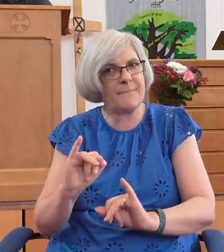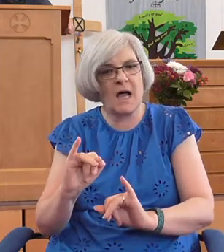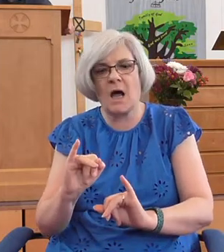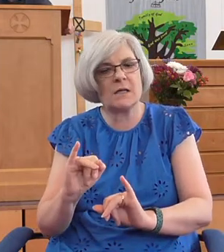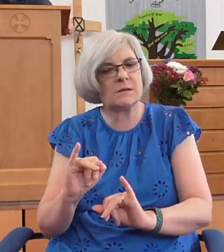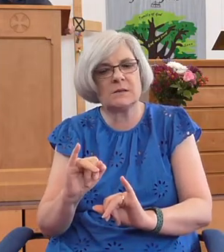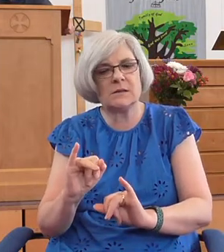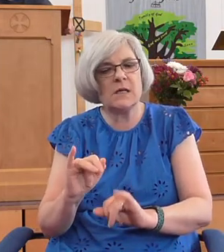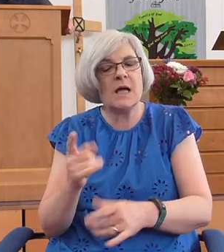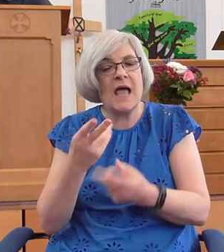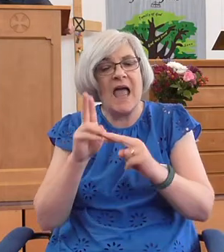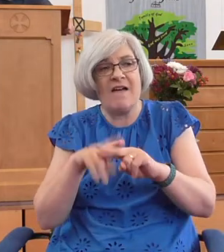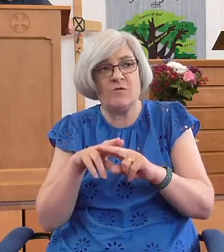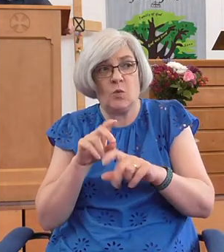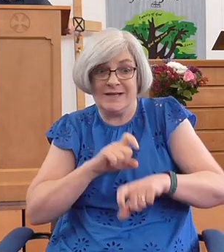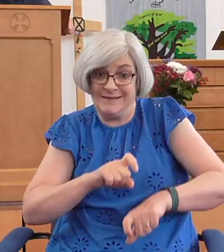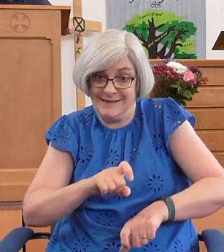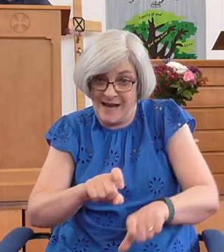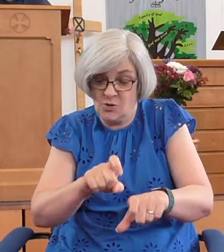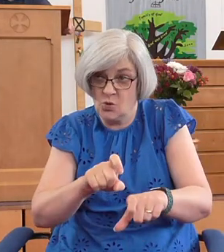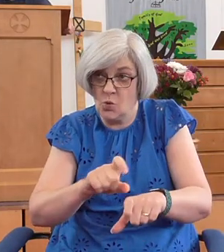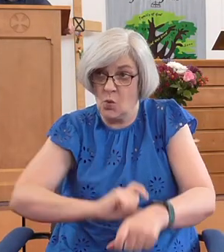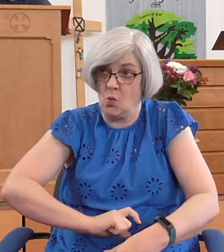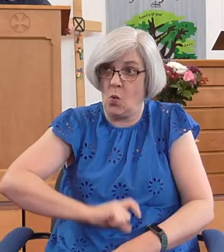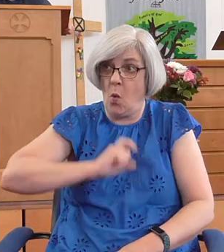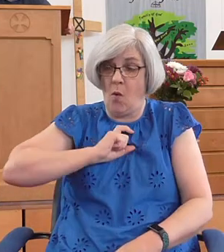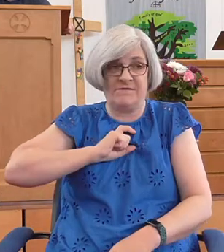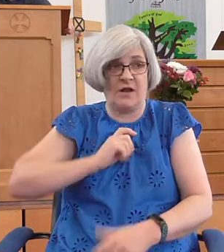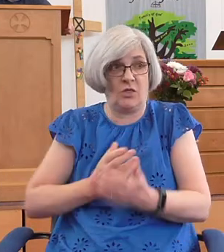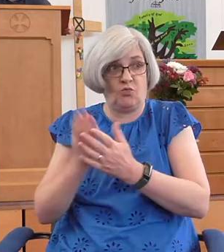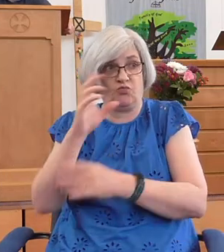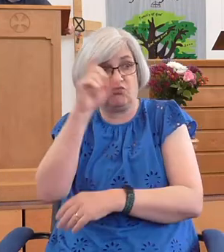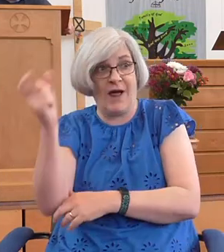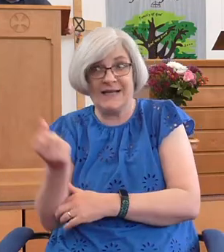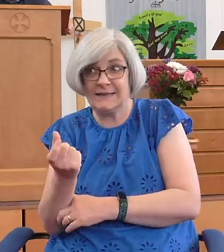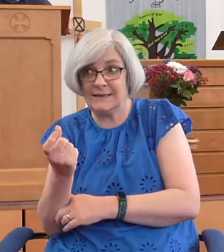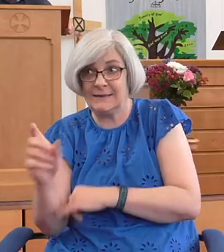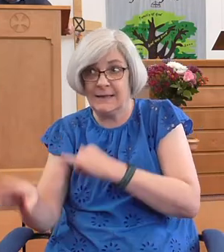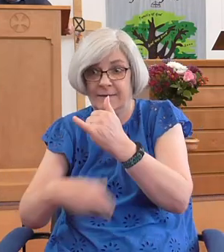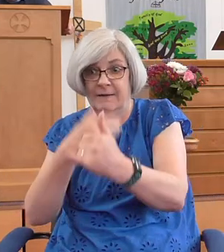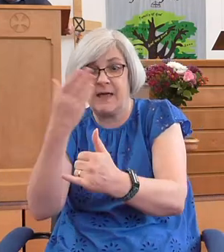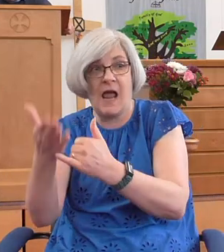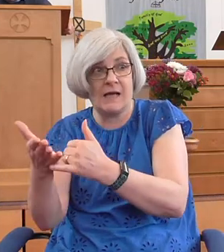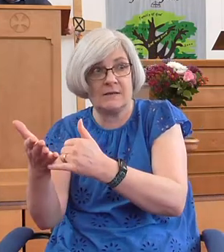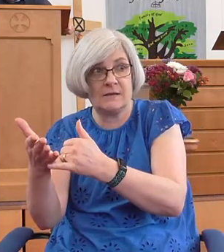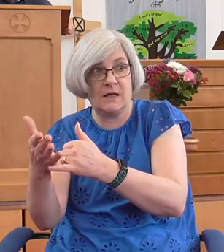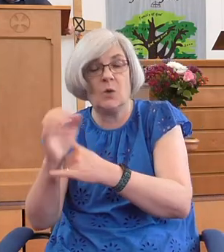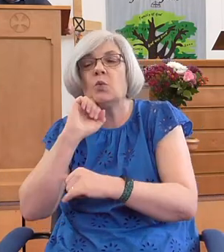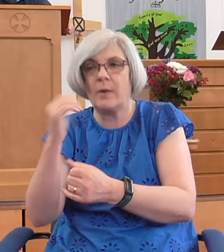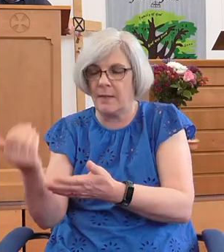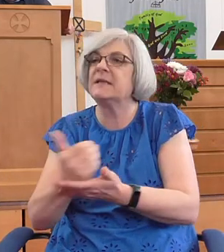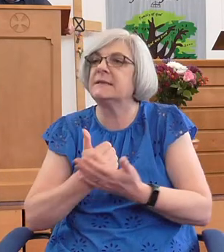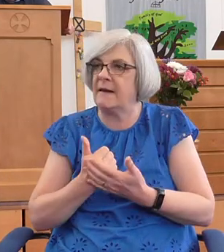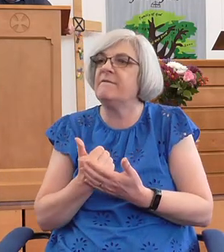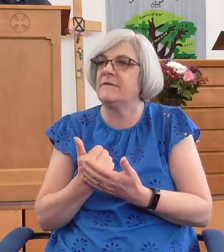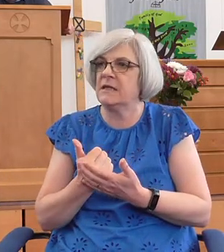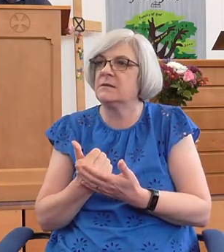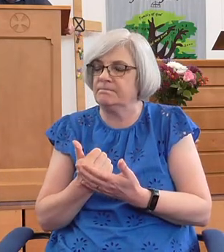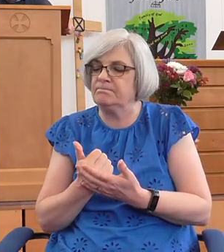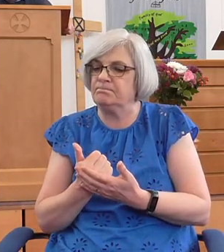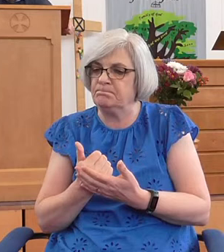Only those who hold out their confidence in Christ to the end will be saved,